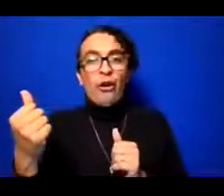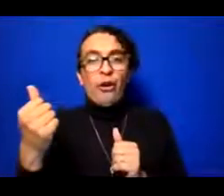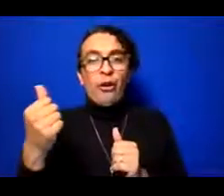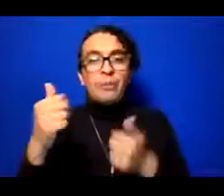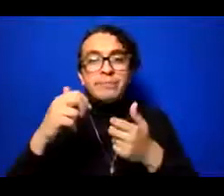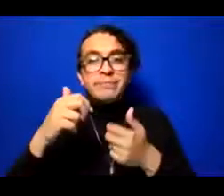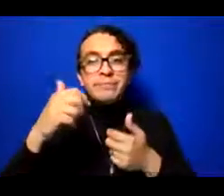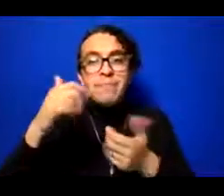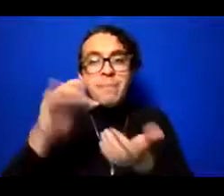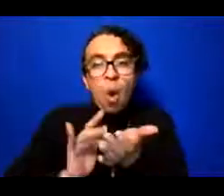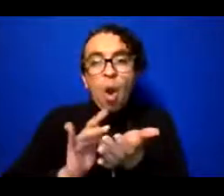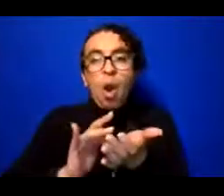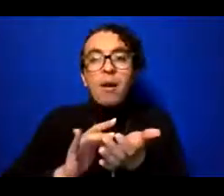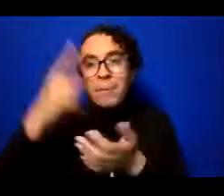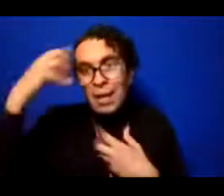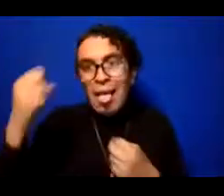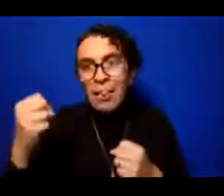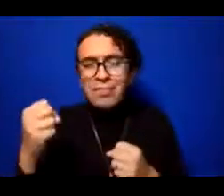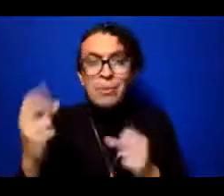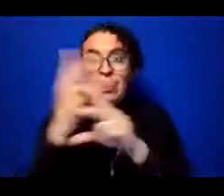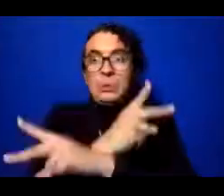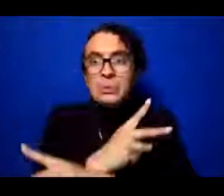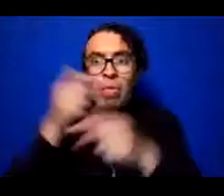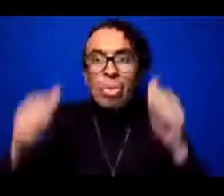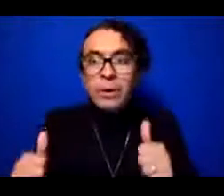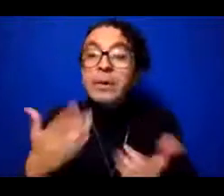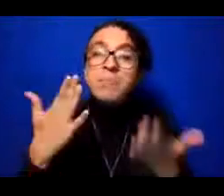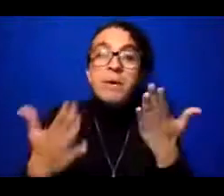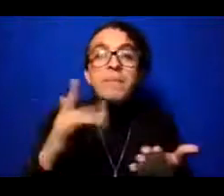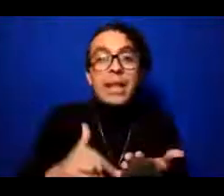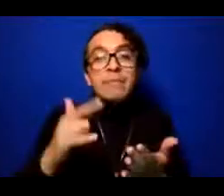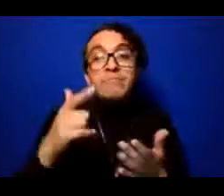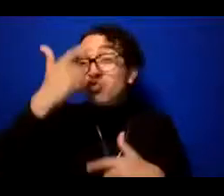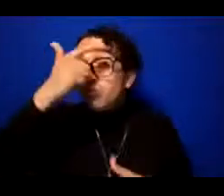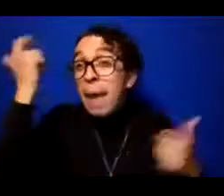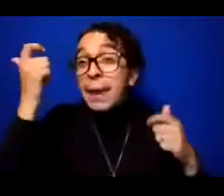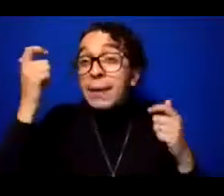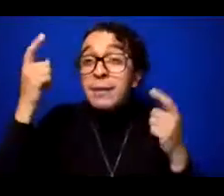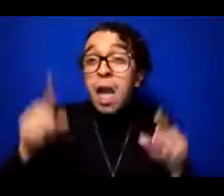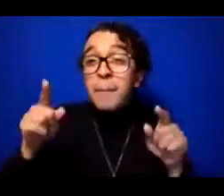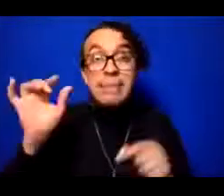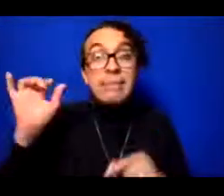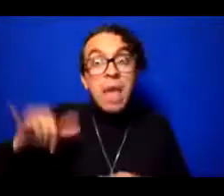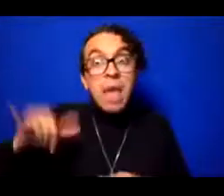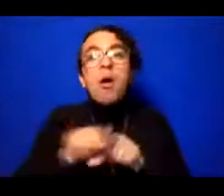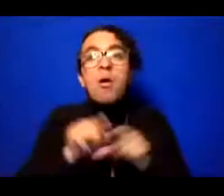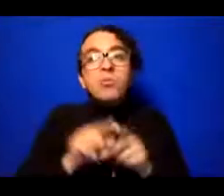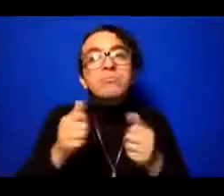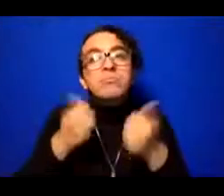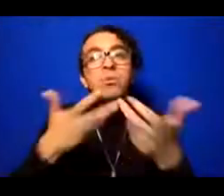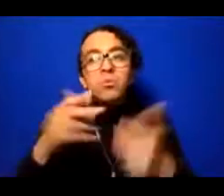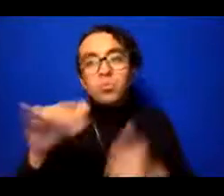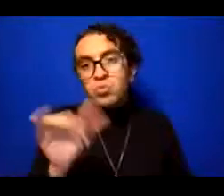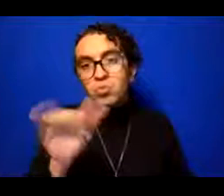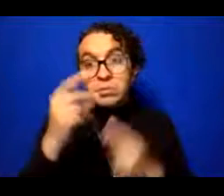issue. And maybe more similar to something like if a major traumatic event happened, because that could obviously be, your symptoms would